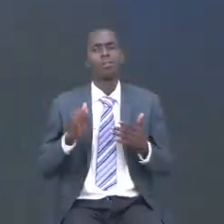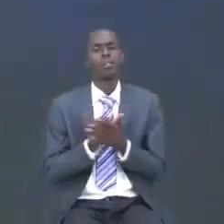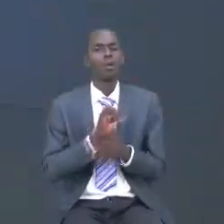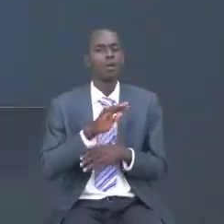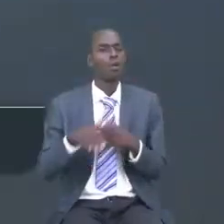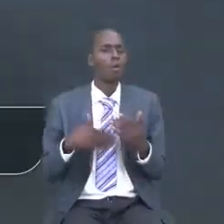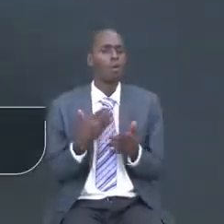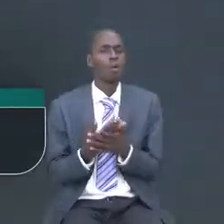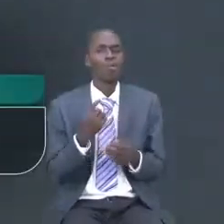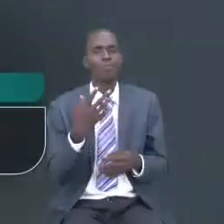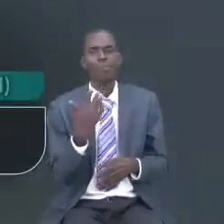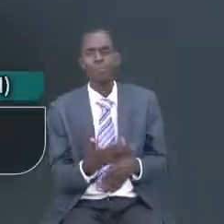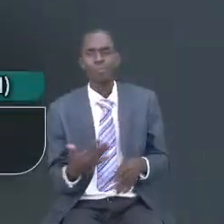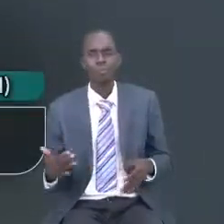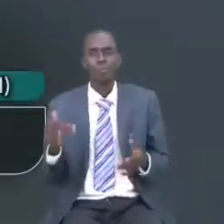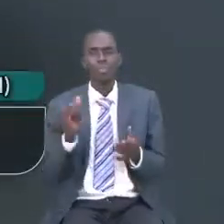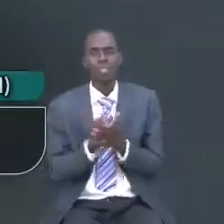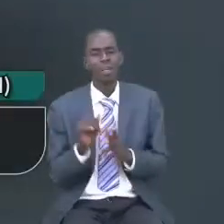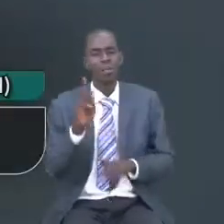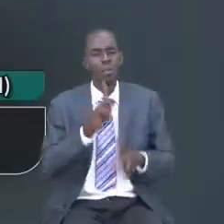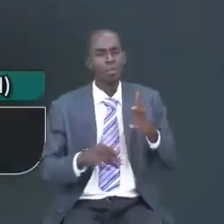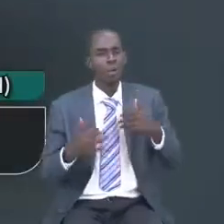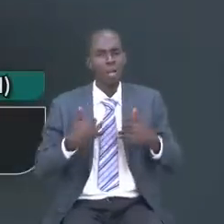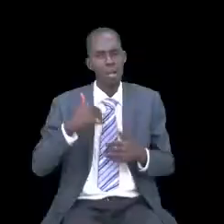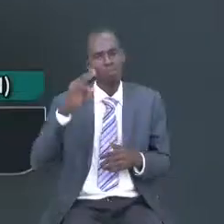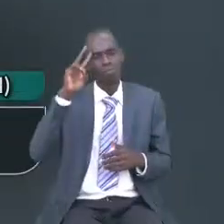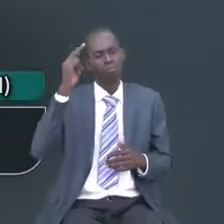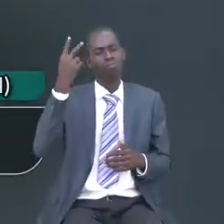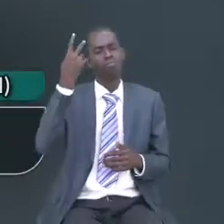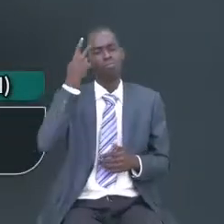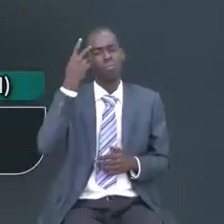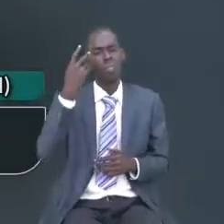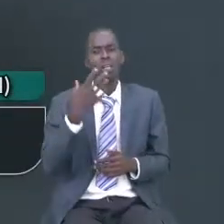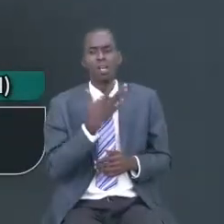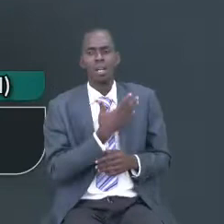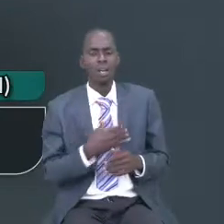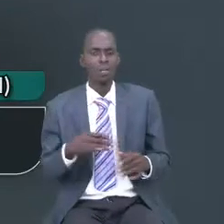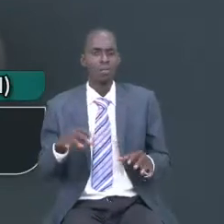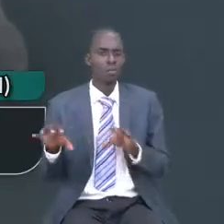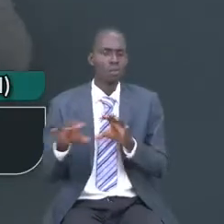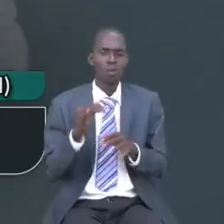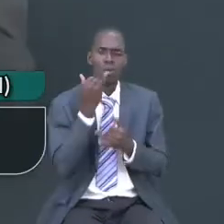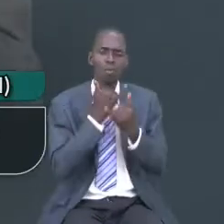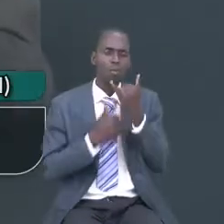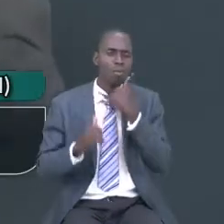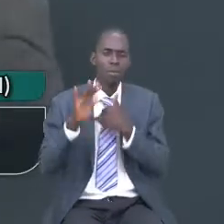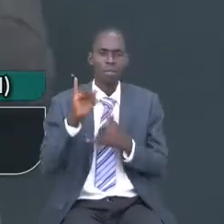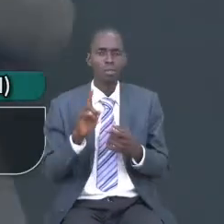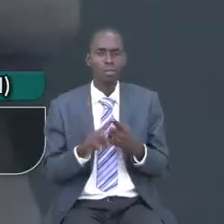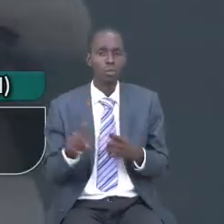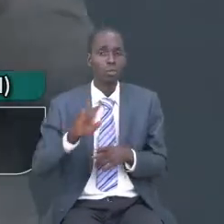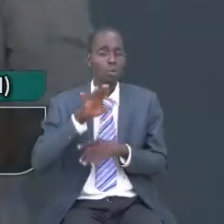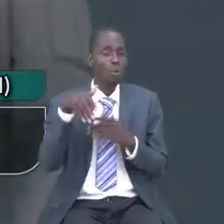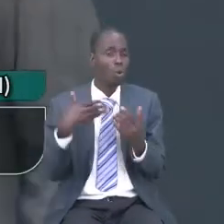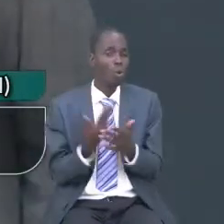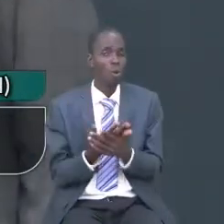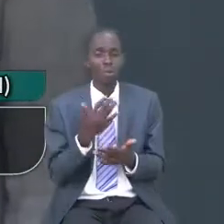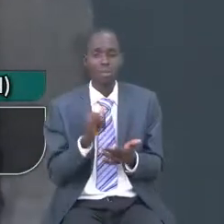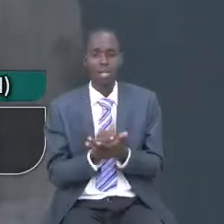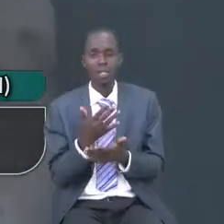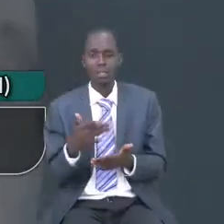they misinterpreted and so mistreated you, all those things, everything you